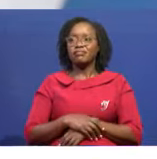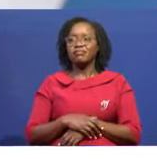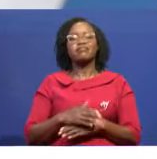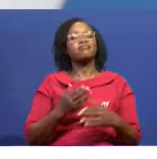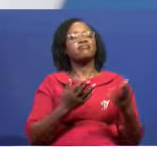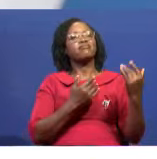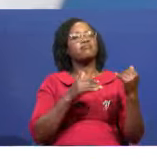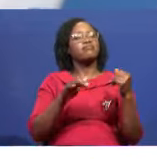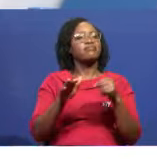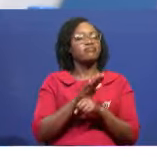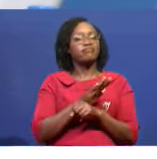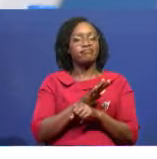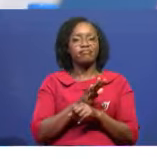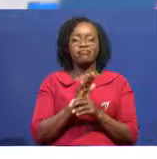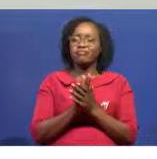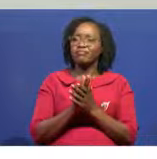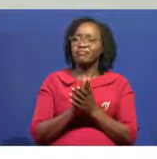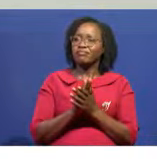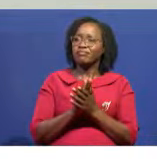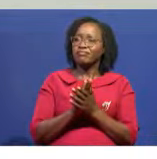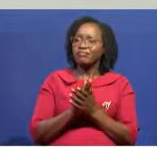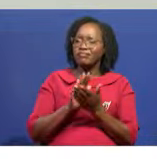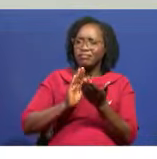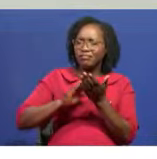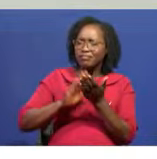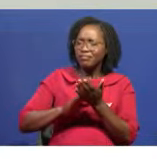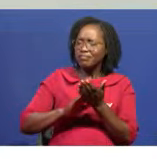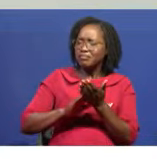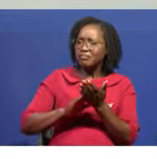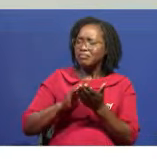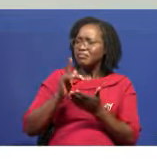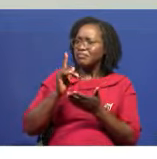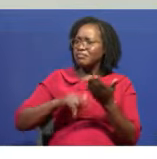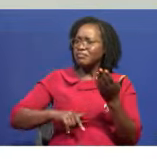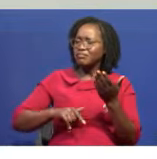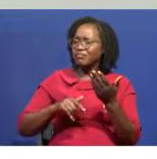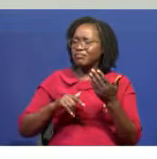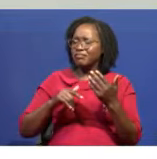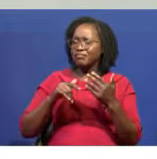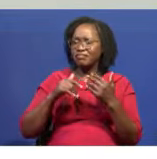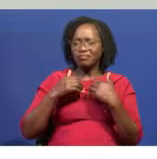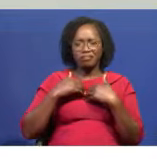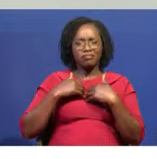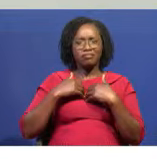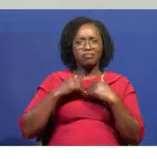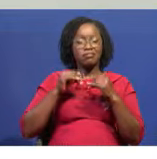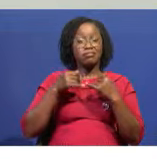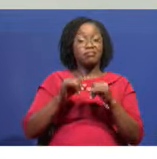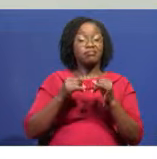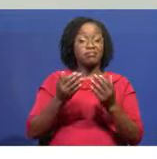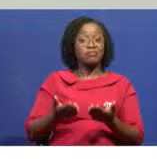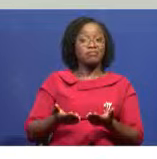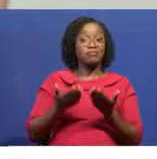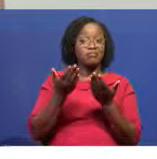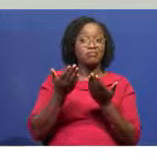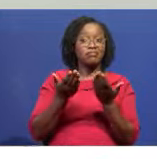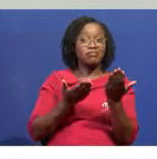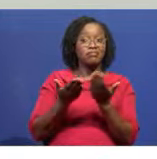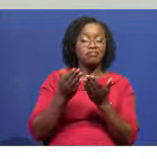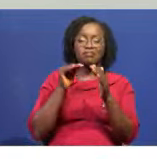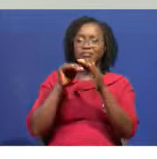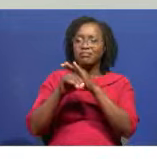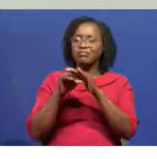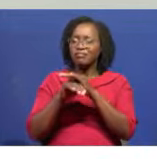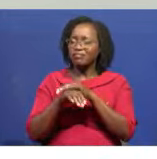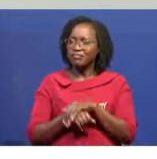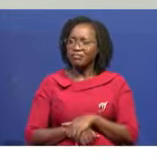very hopeful. And what are certain key recommendations, if they implemented it, can improve access to information? What key recommendations have you made